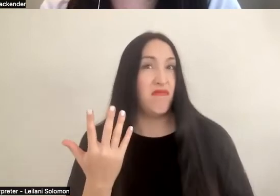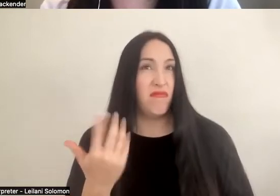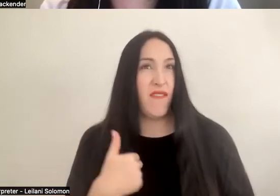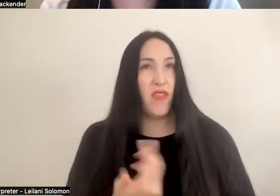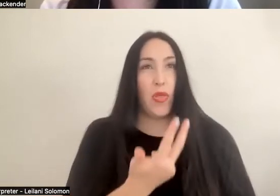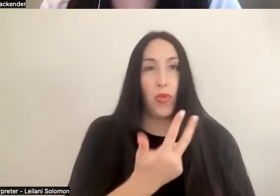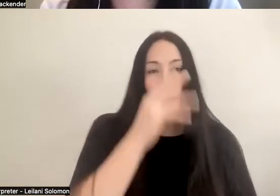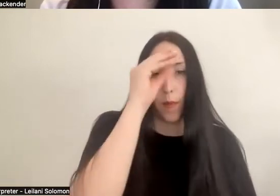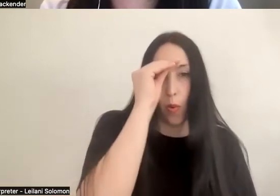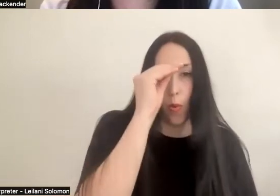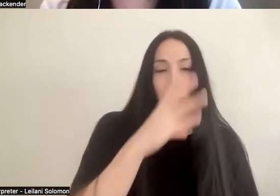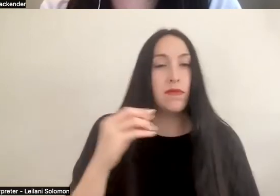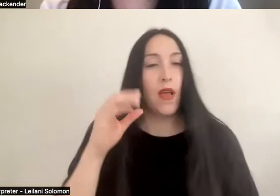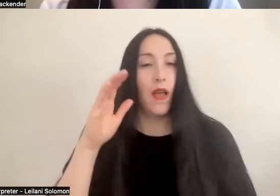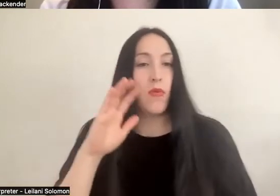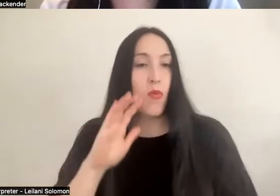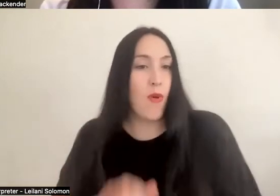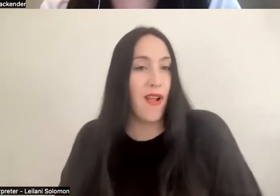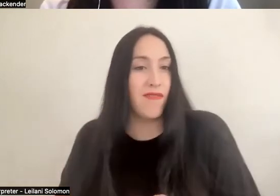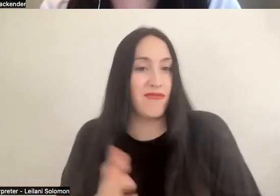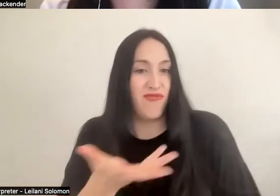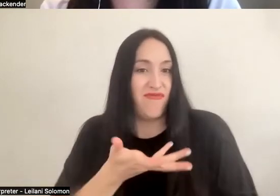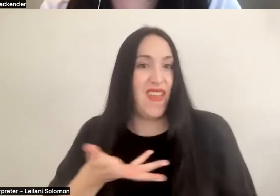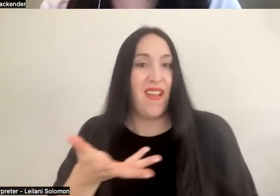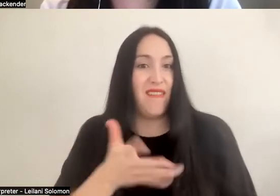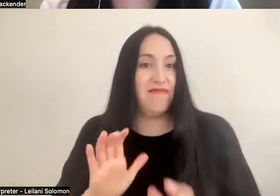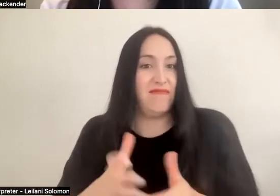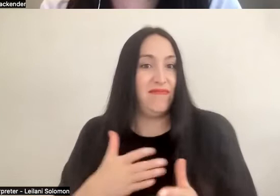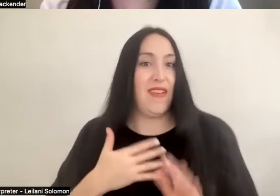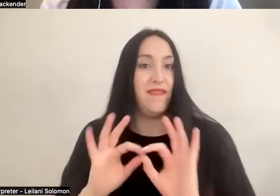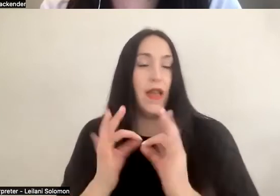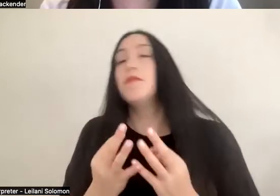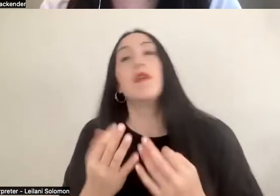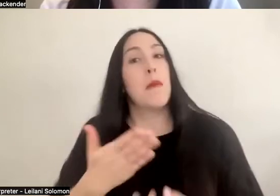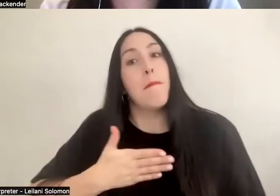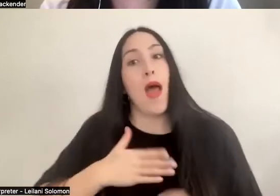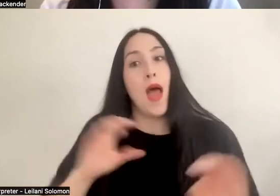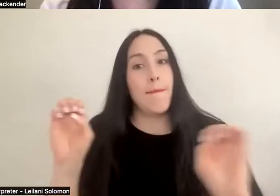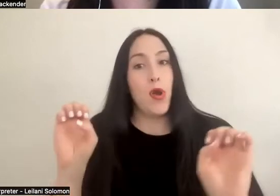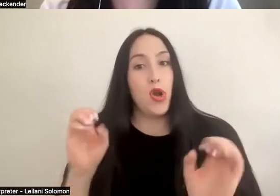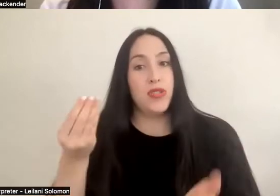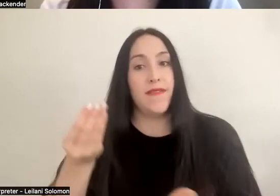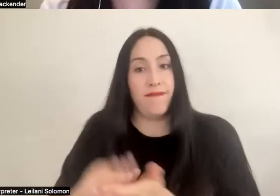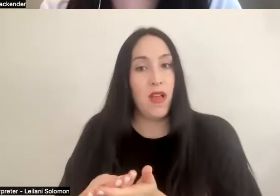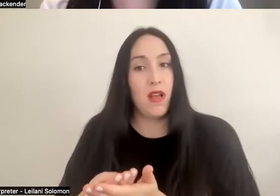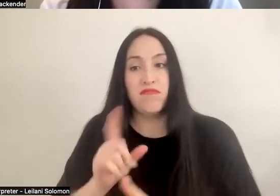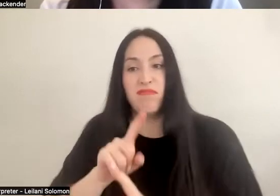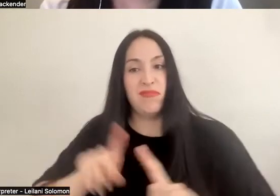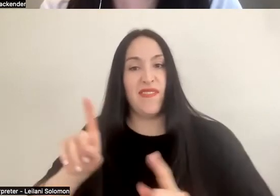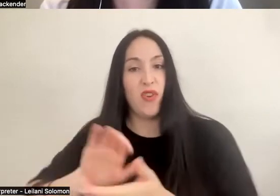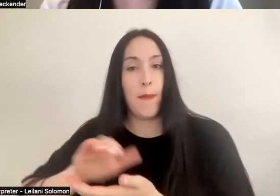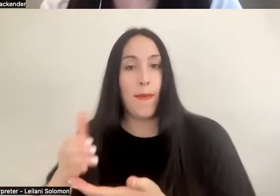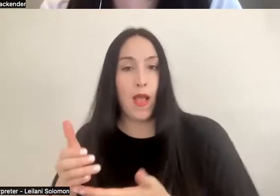and a spouse. So with the 5 of us, my emergency fund's going to look different than Rachel's, for example,